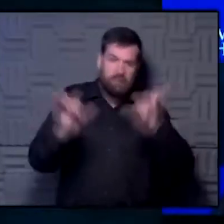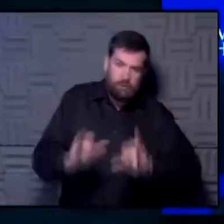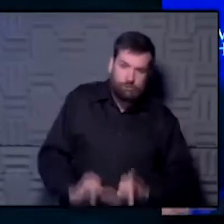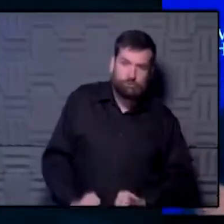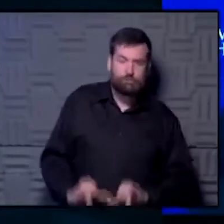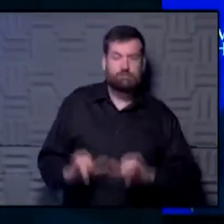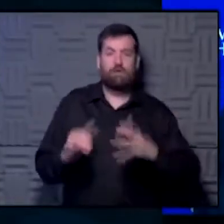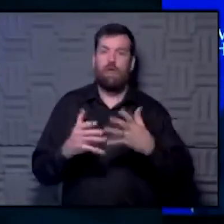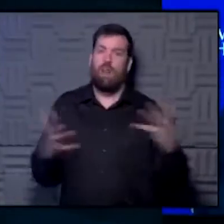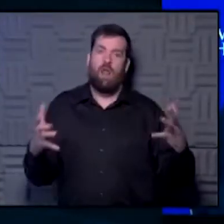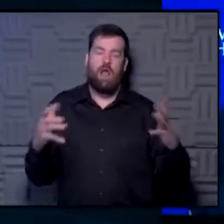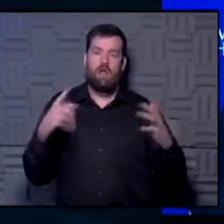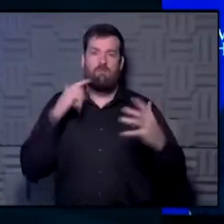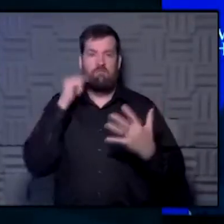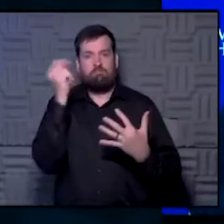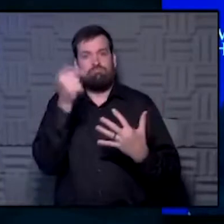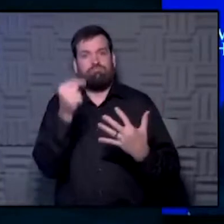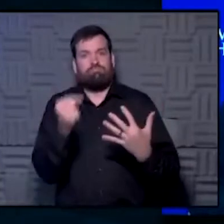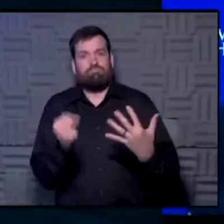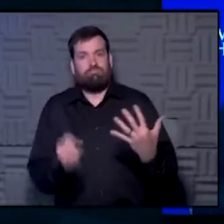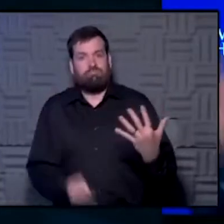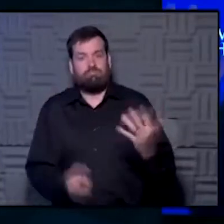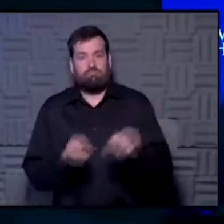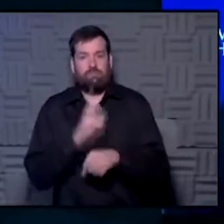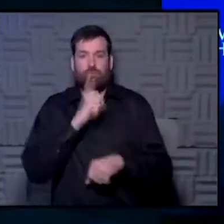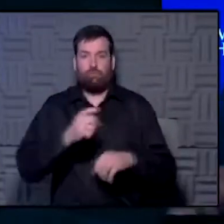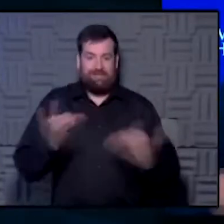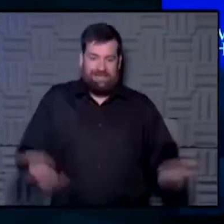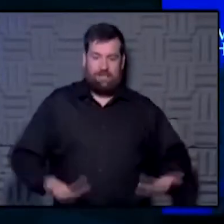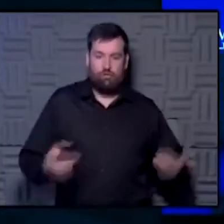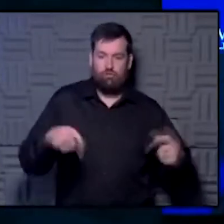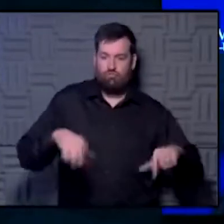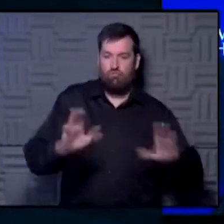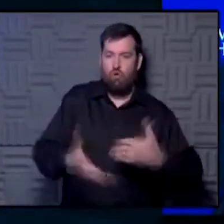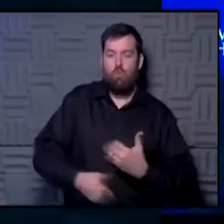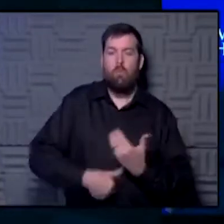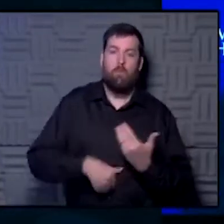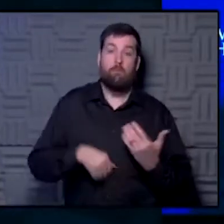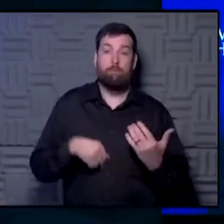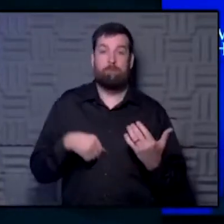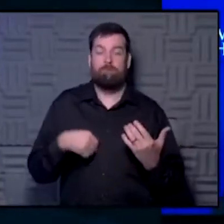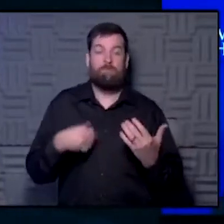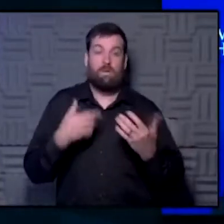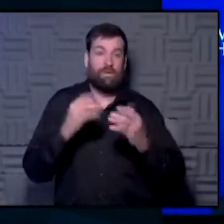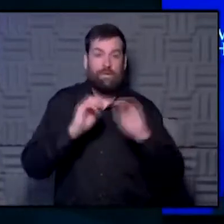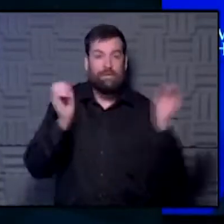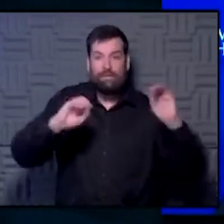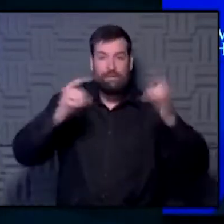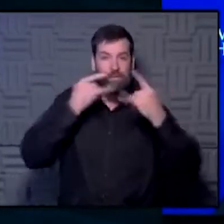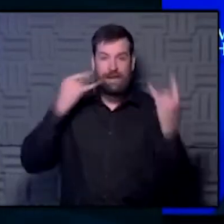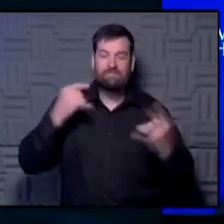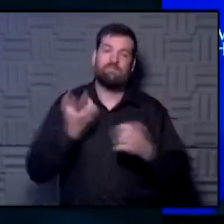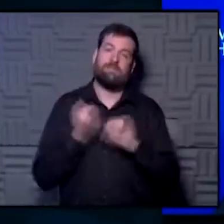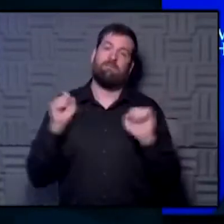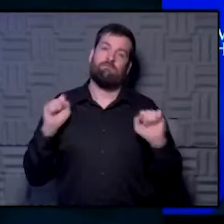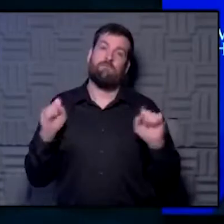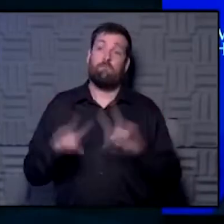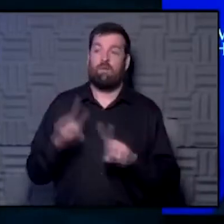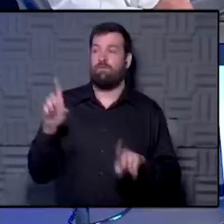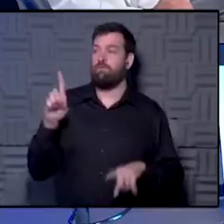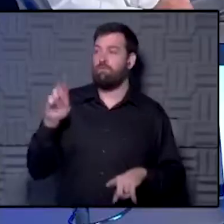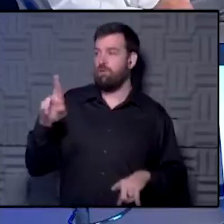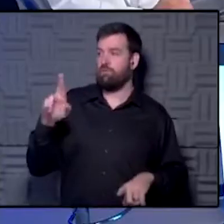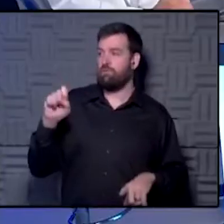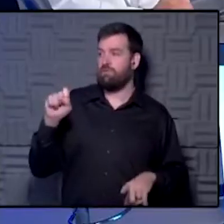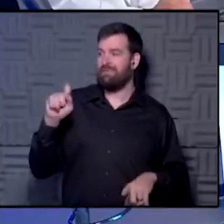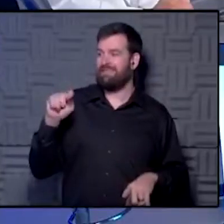went to a lot of lengths to make sure that that we're safe even while we're talking in this moment without our masks. But we all, as Dr. Seitz